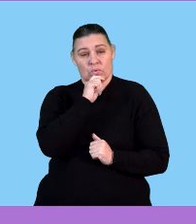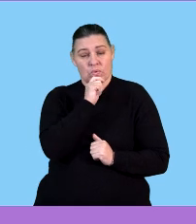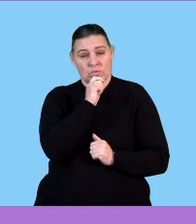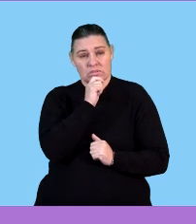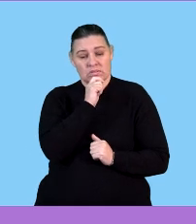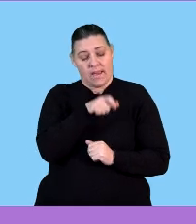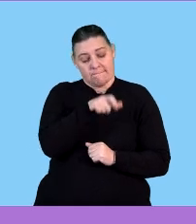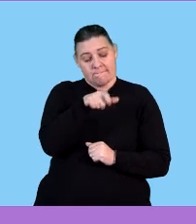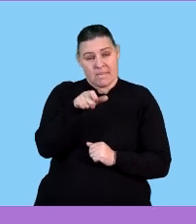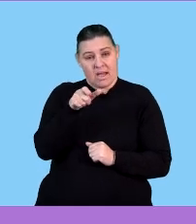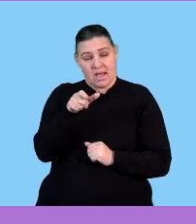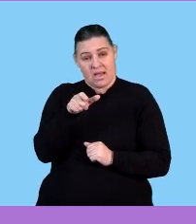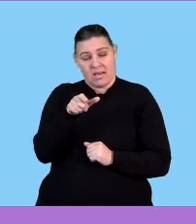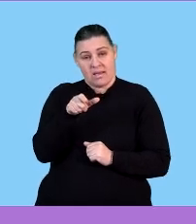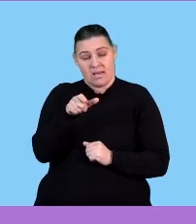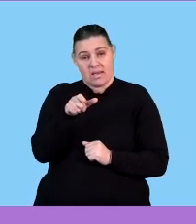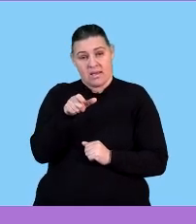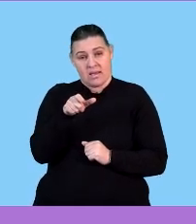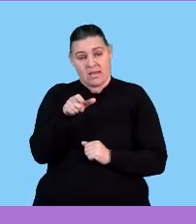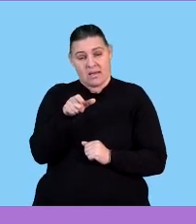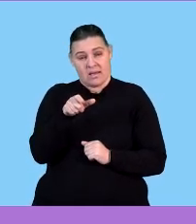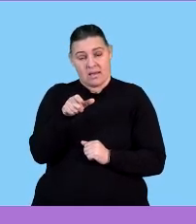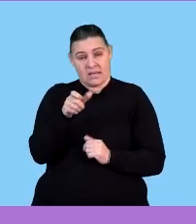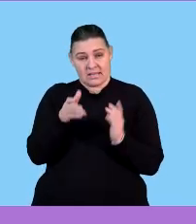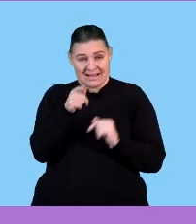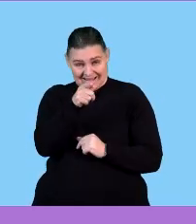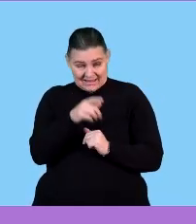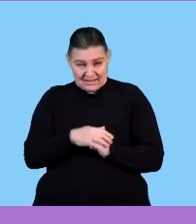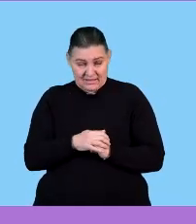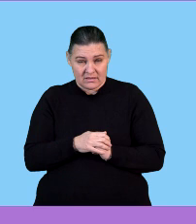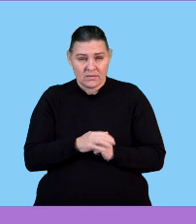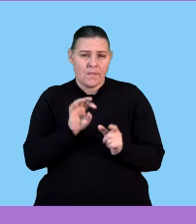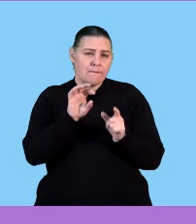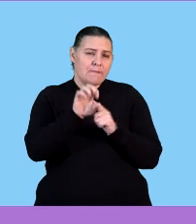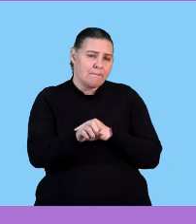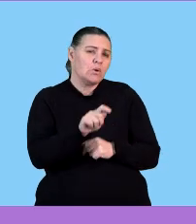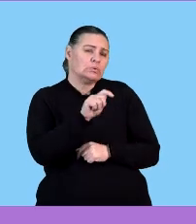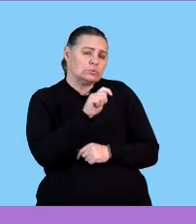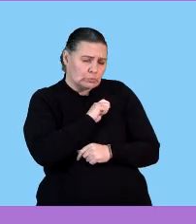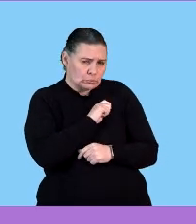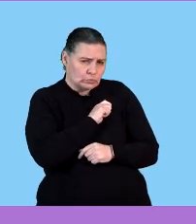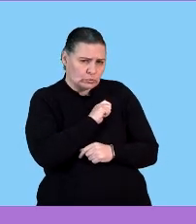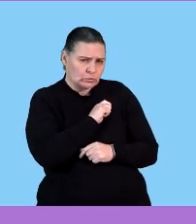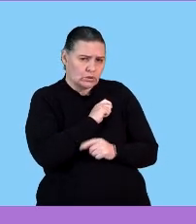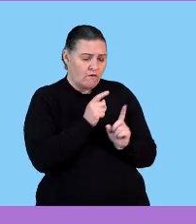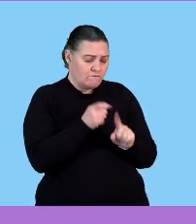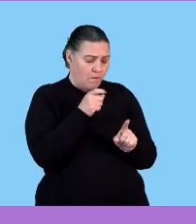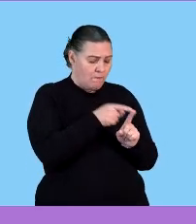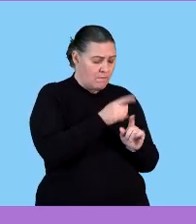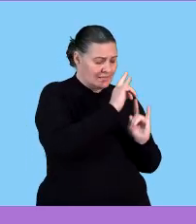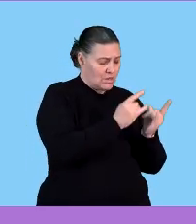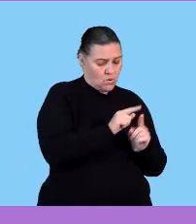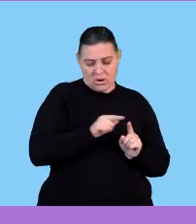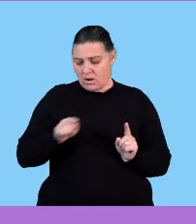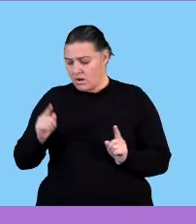Using the given bar scale, so we don't have it yet, there it is, determine the actual distance between the